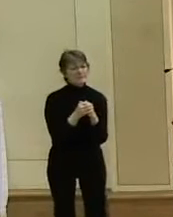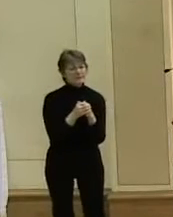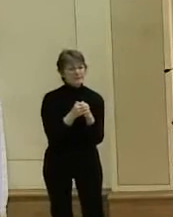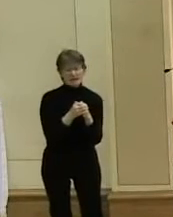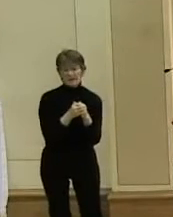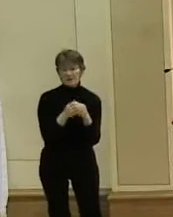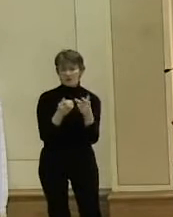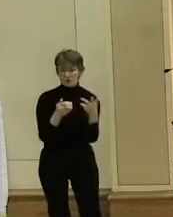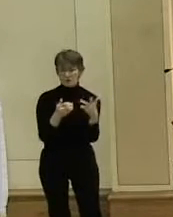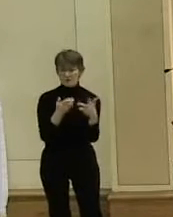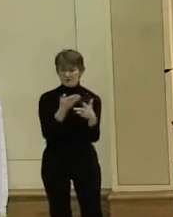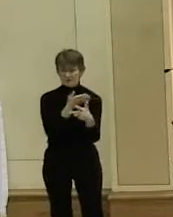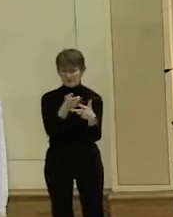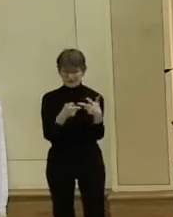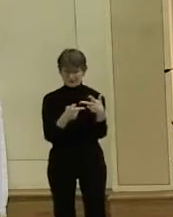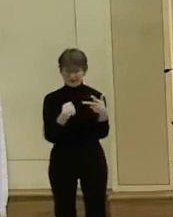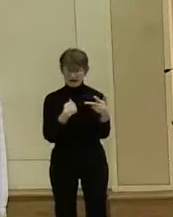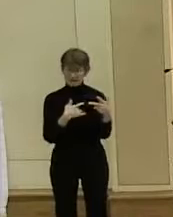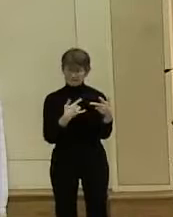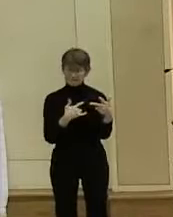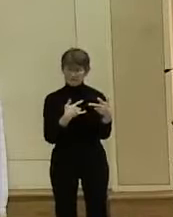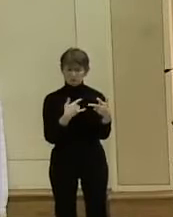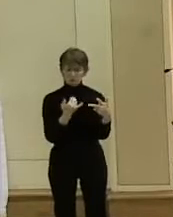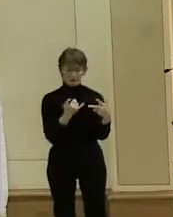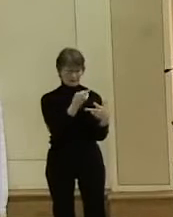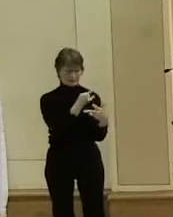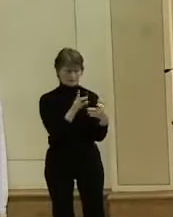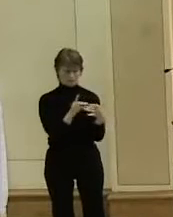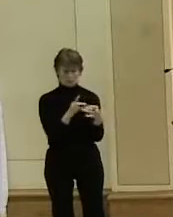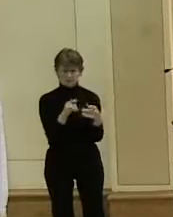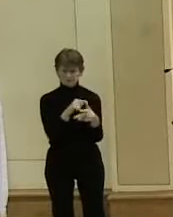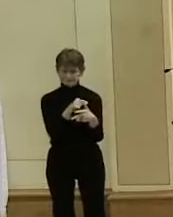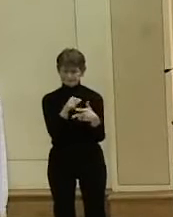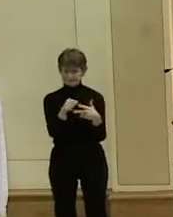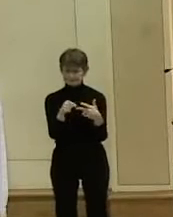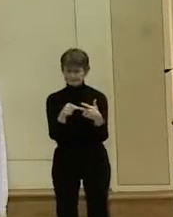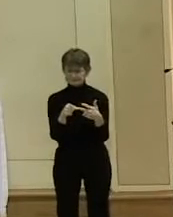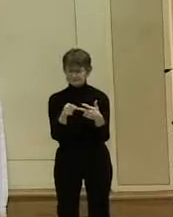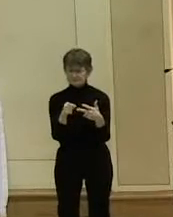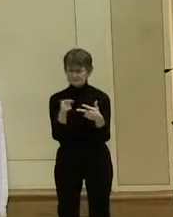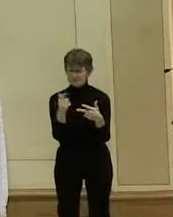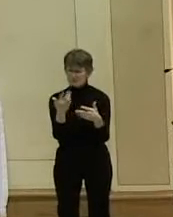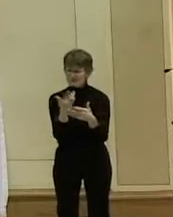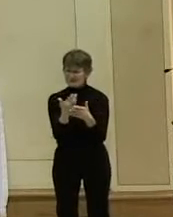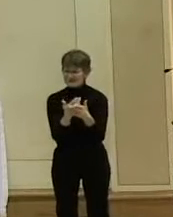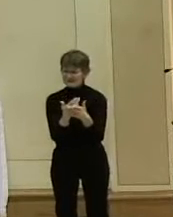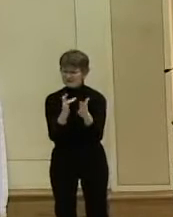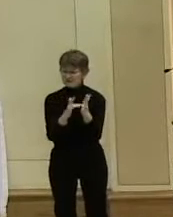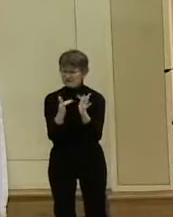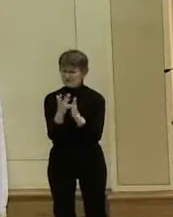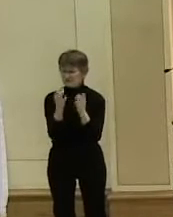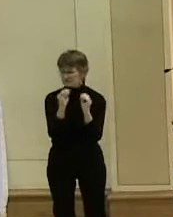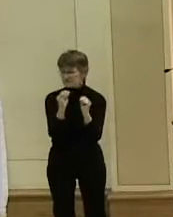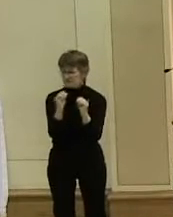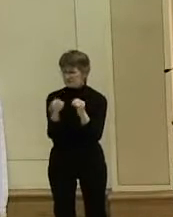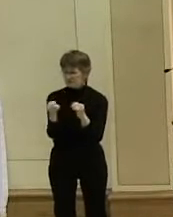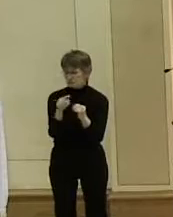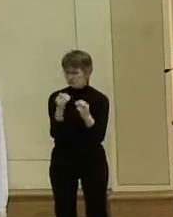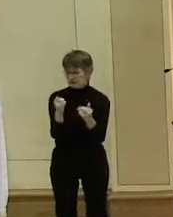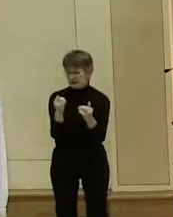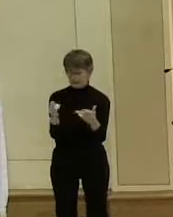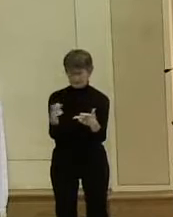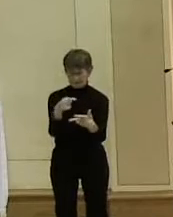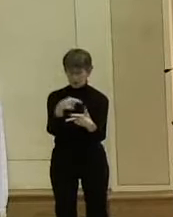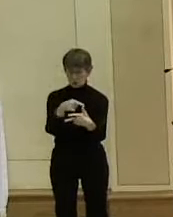there are three things that I really felt that our Lord is trying to communicate to you and I today. That one,